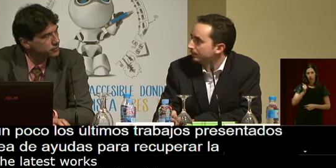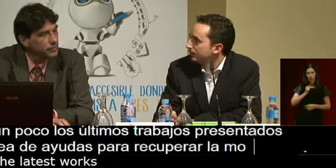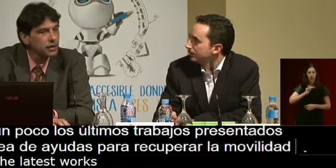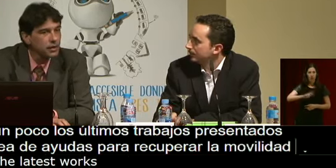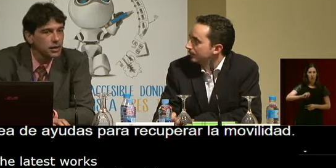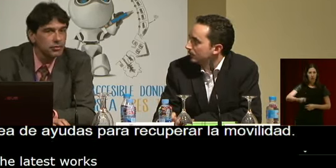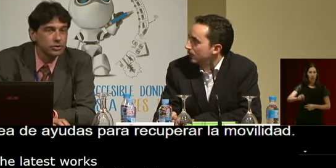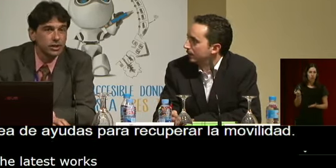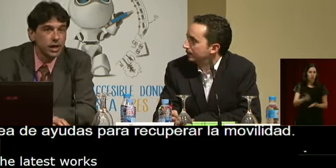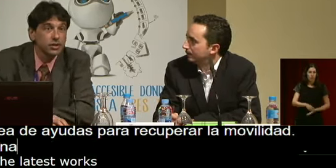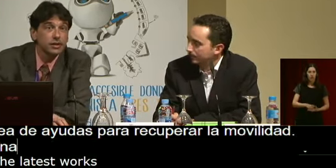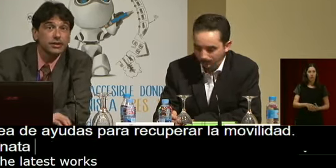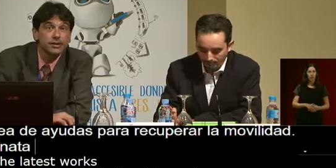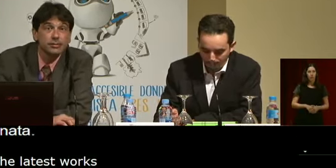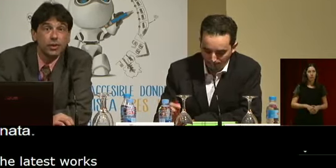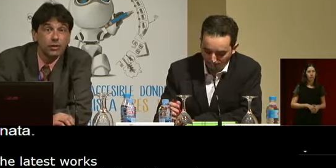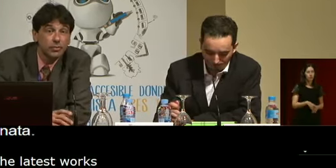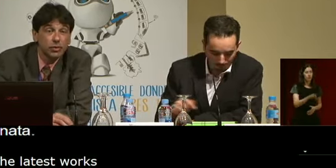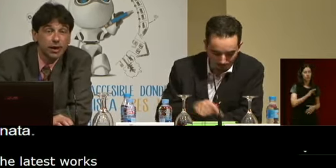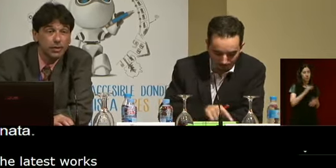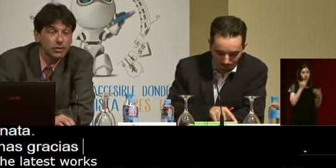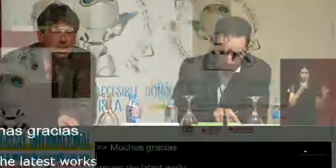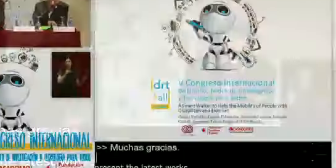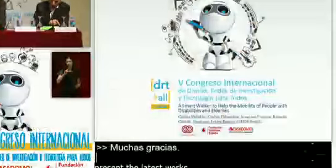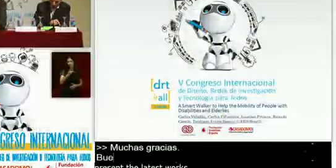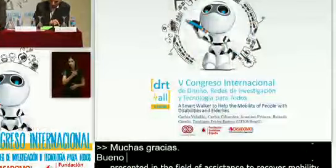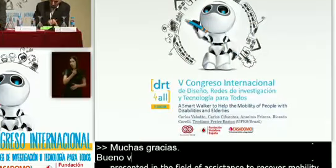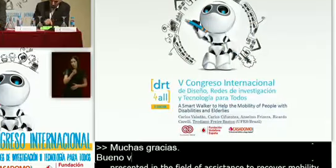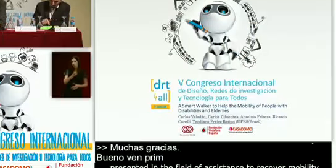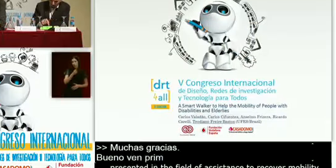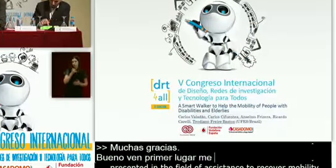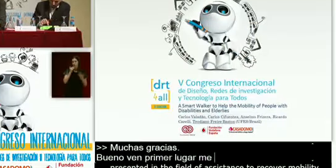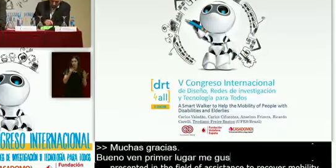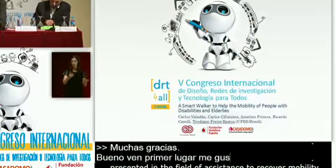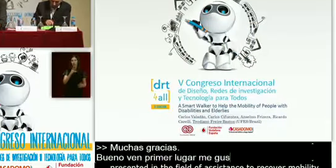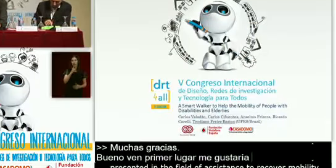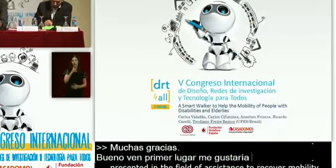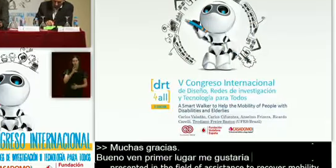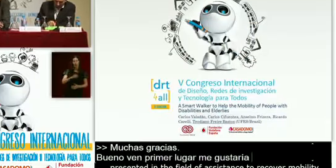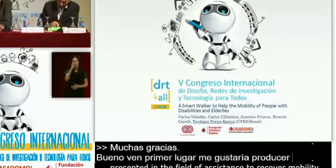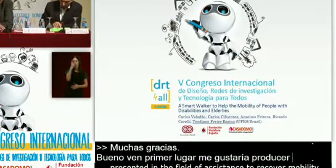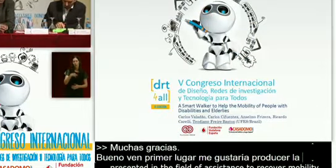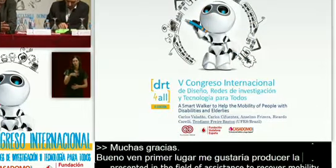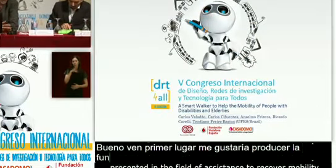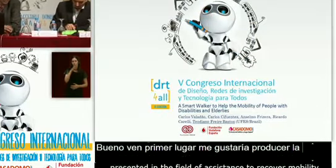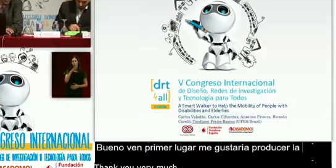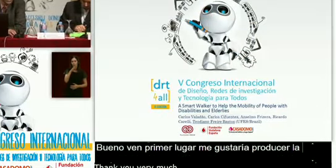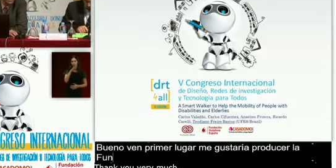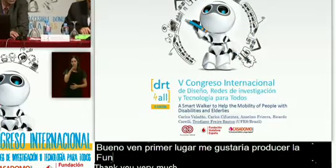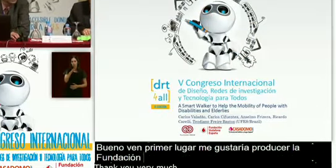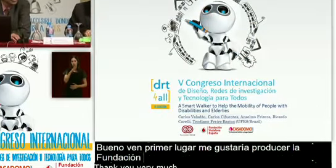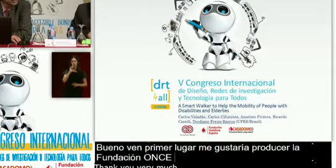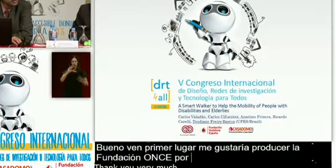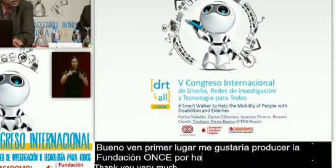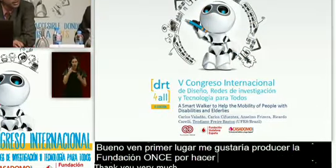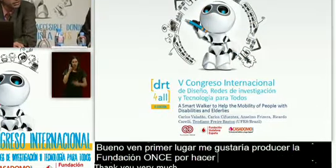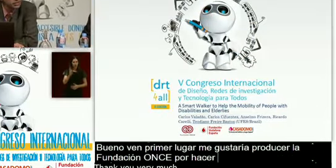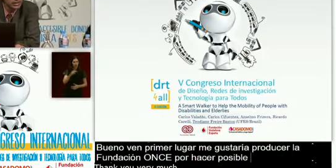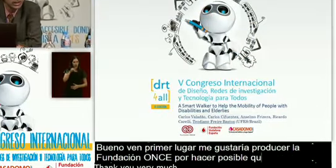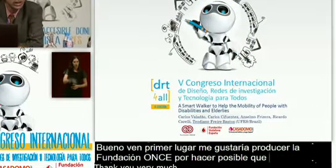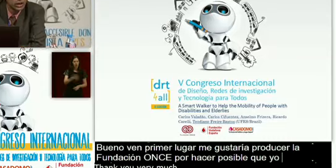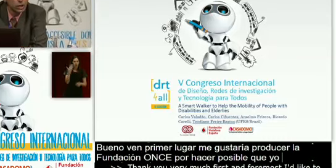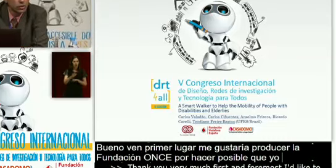assistance to recover mobility. Thank you very much. First and foremost, I'd like to take the opportunity